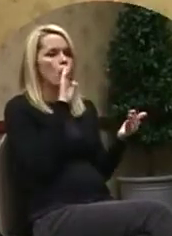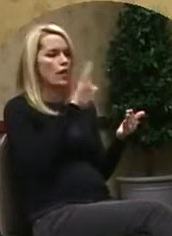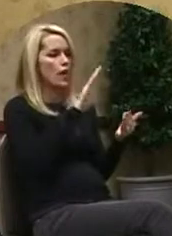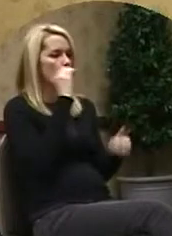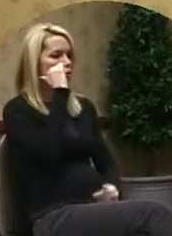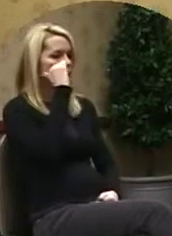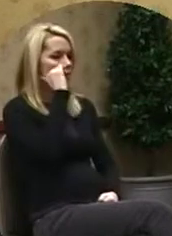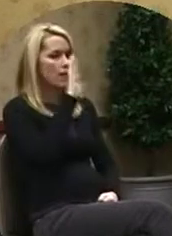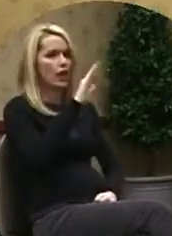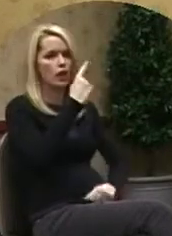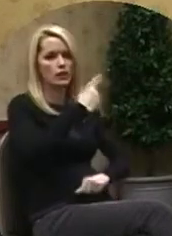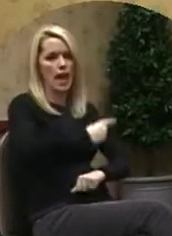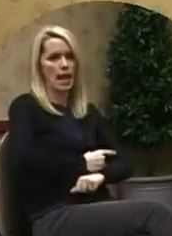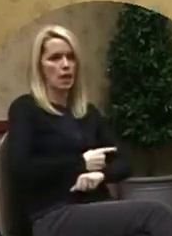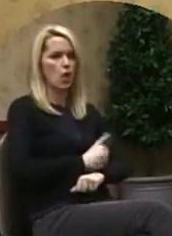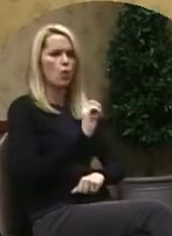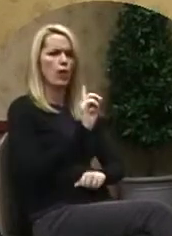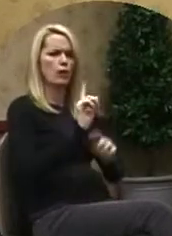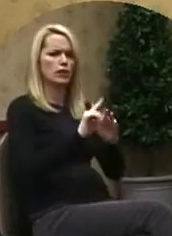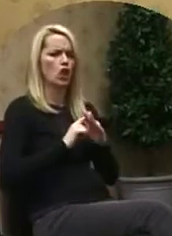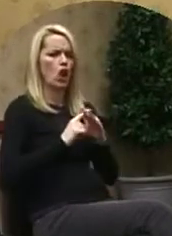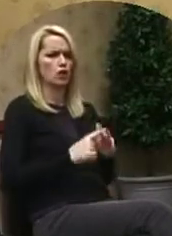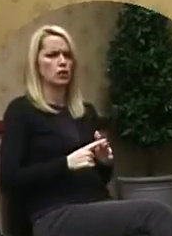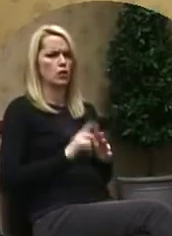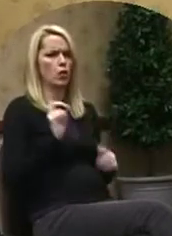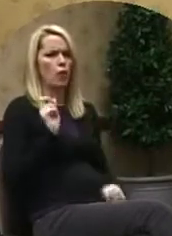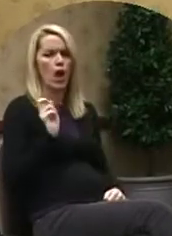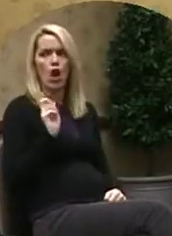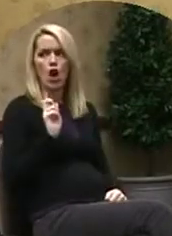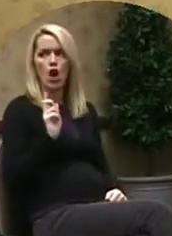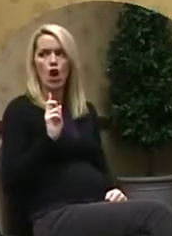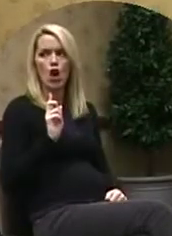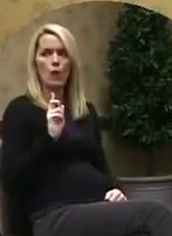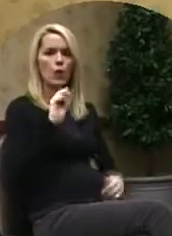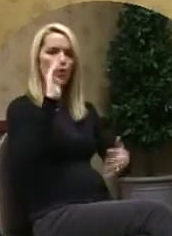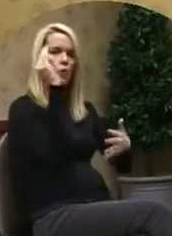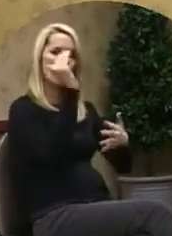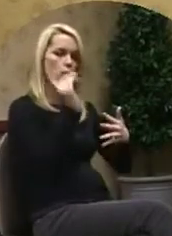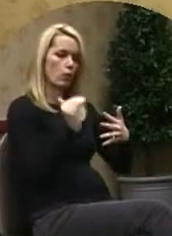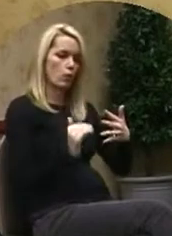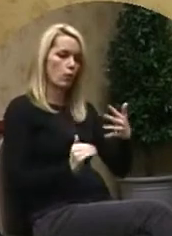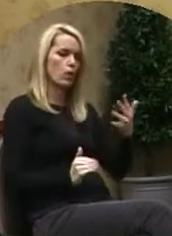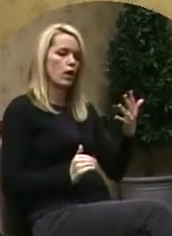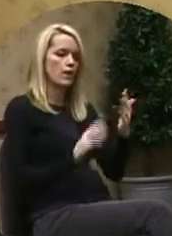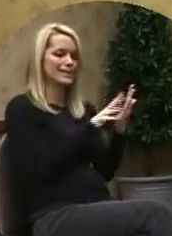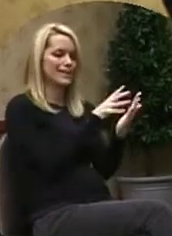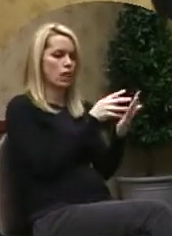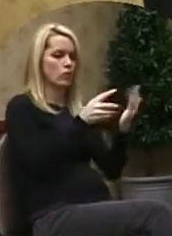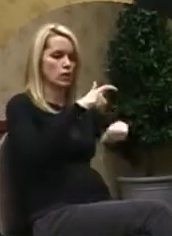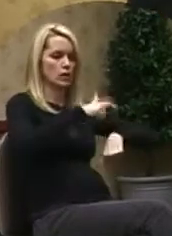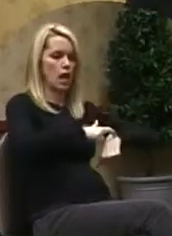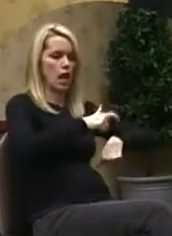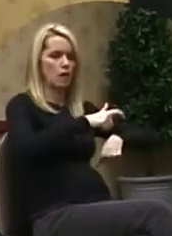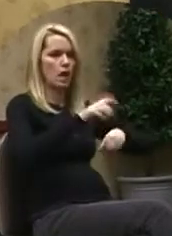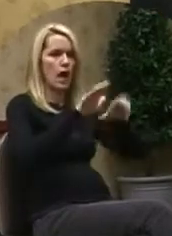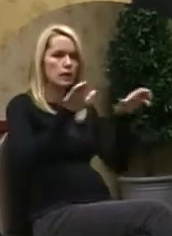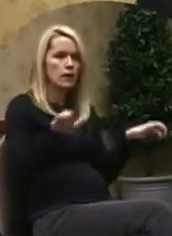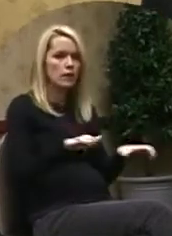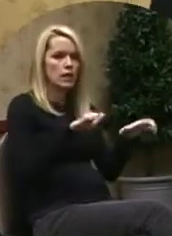their day. Where do we start? And we go through each of those scheduled times,